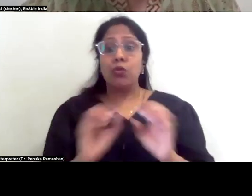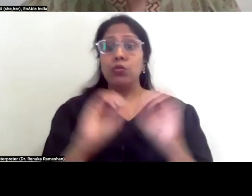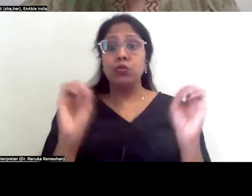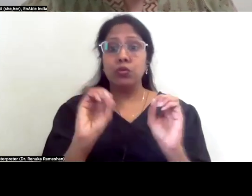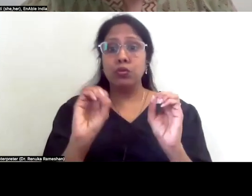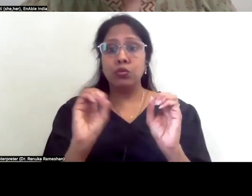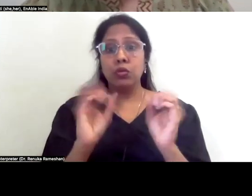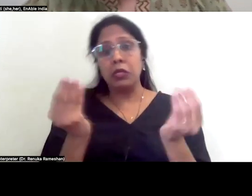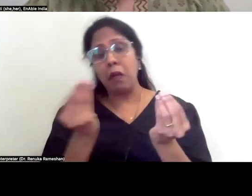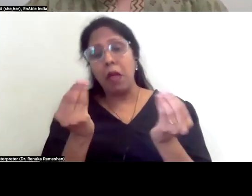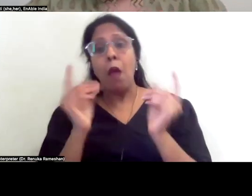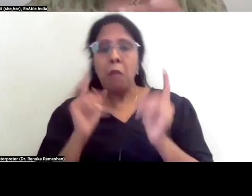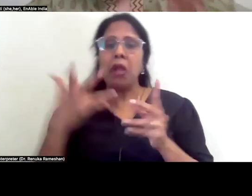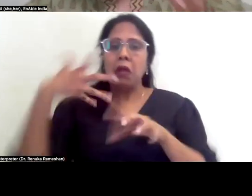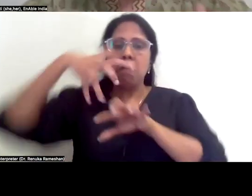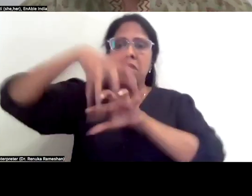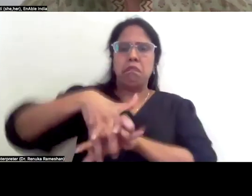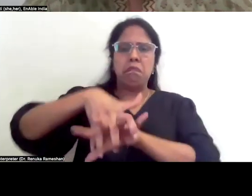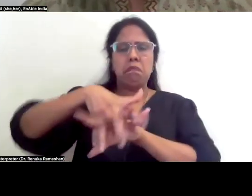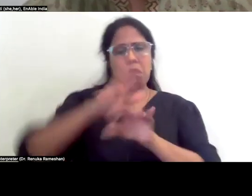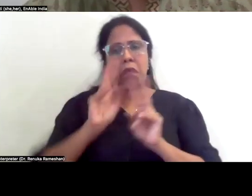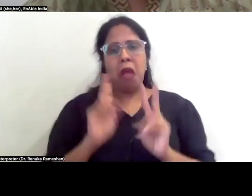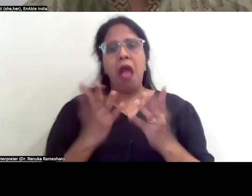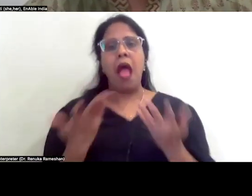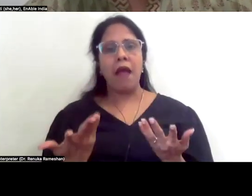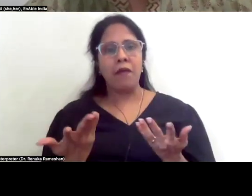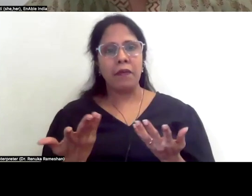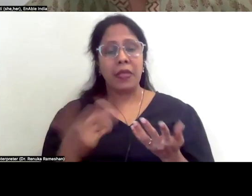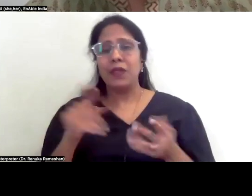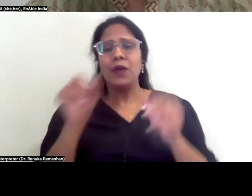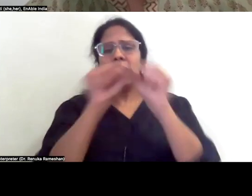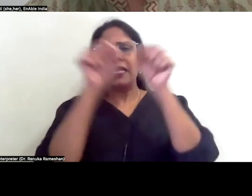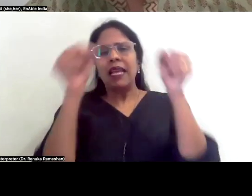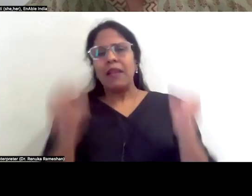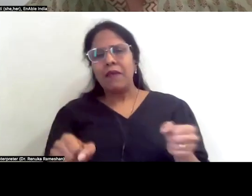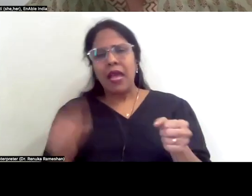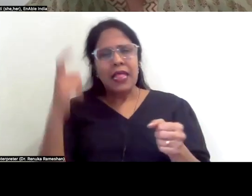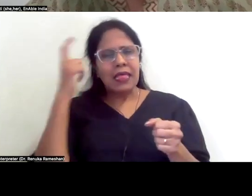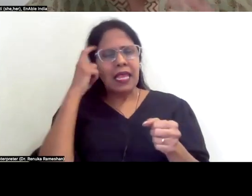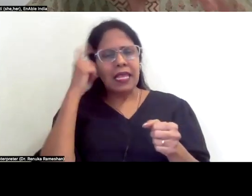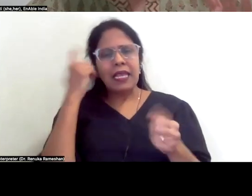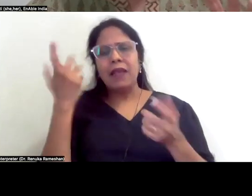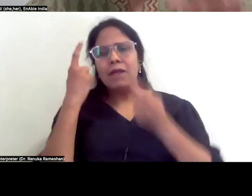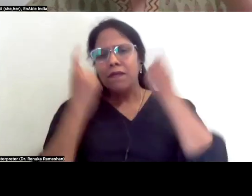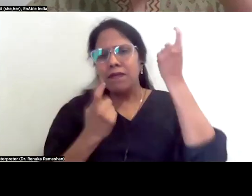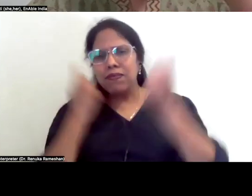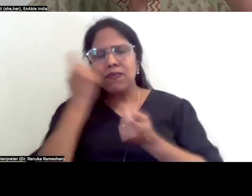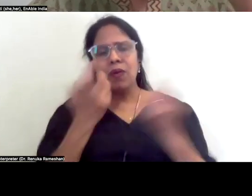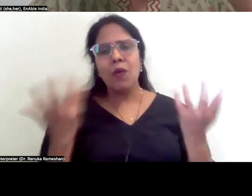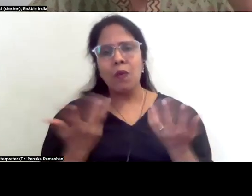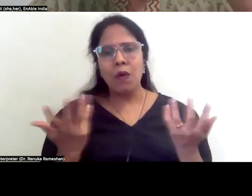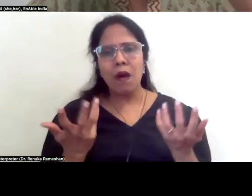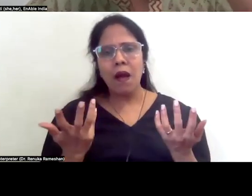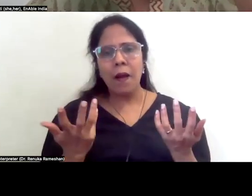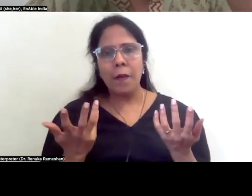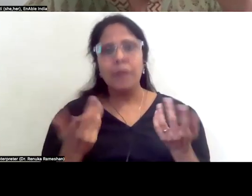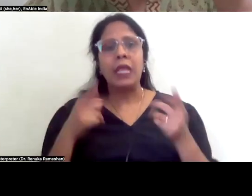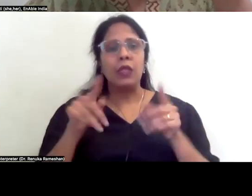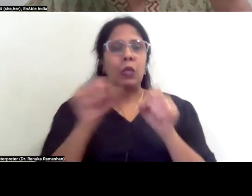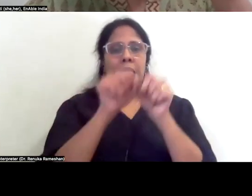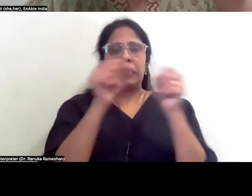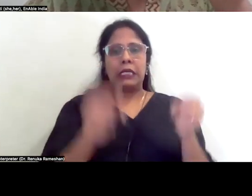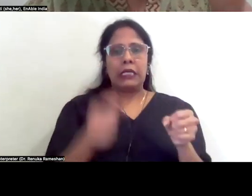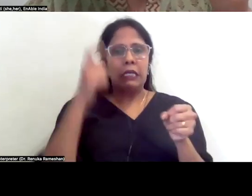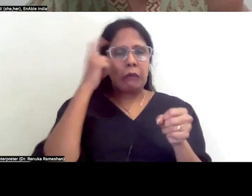this. So, therefore, what is systems thinking? It's not, in system thinking, we don't